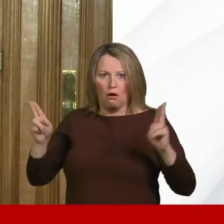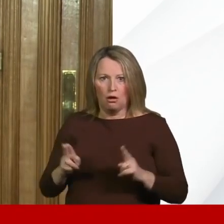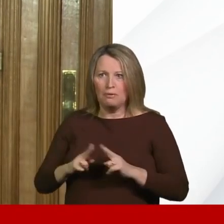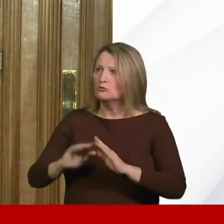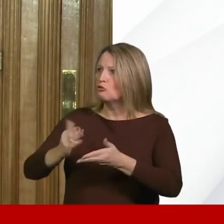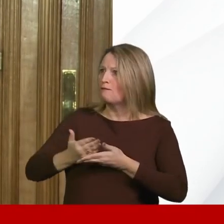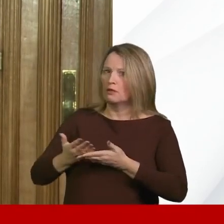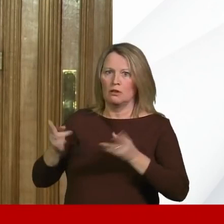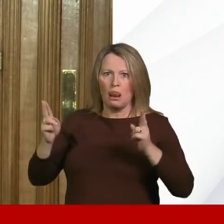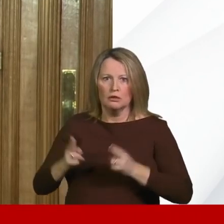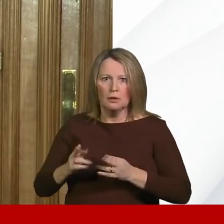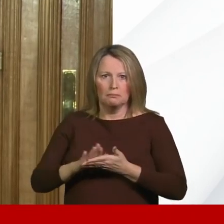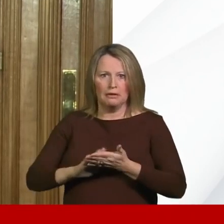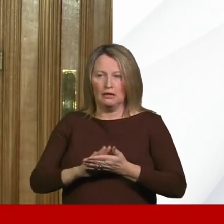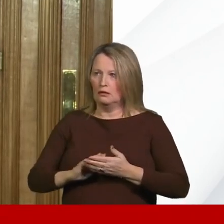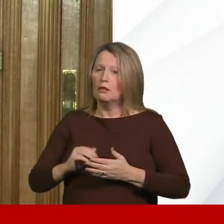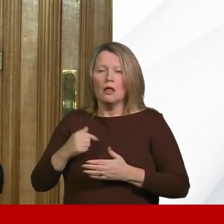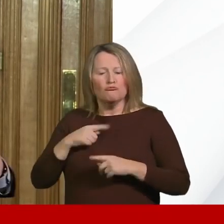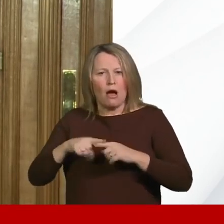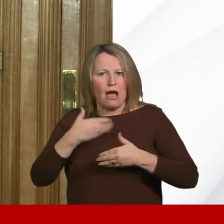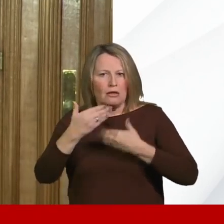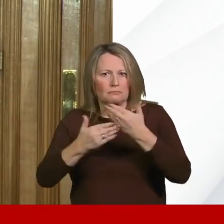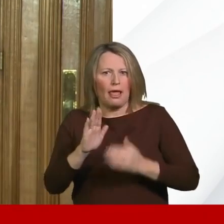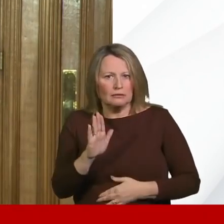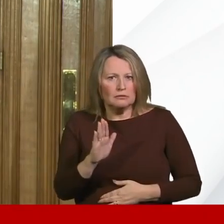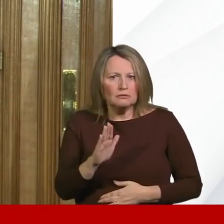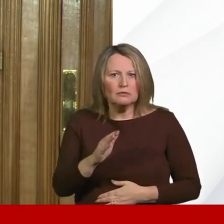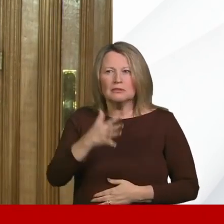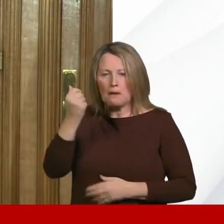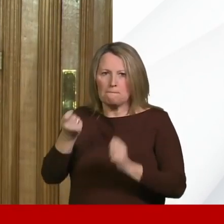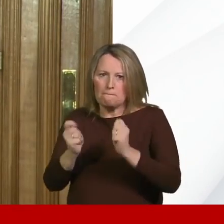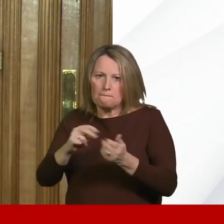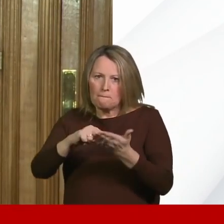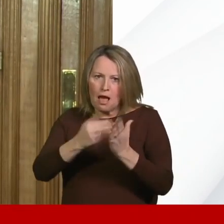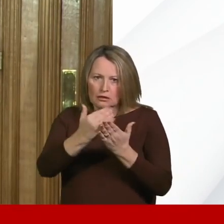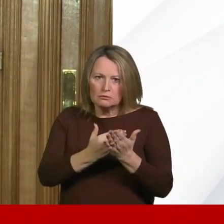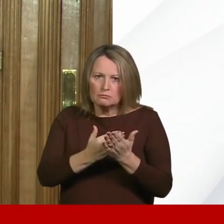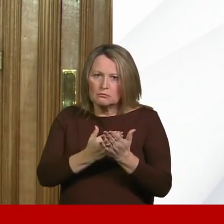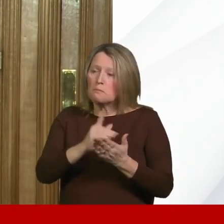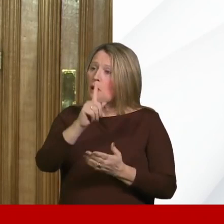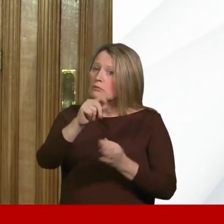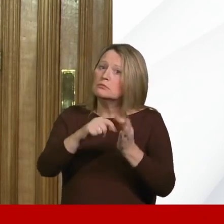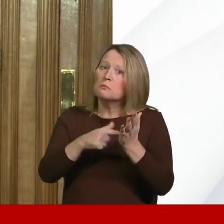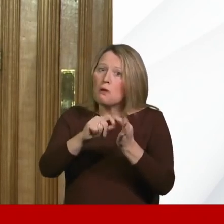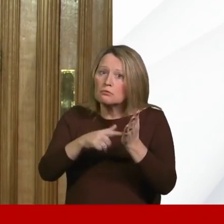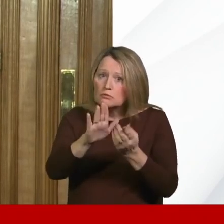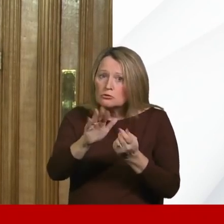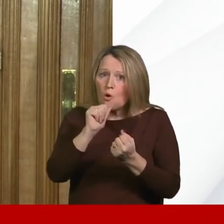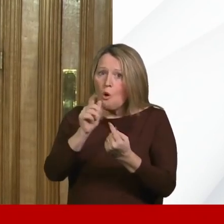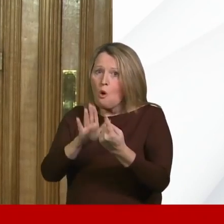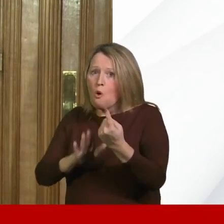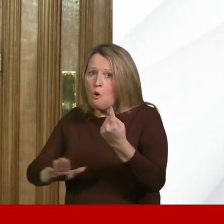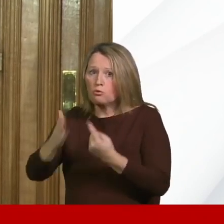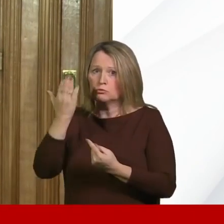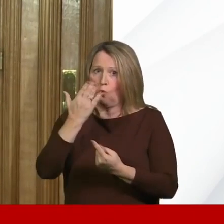the service for key workers and for the vulnerable, if you see what. But that's on